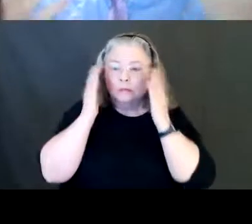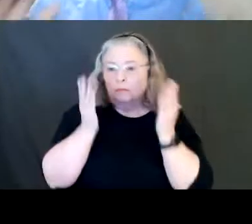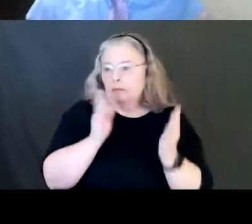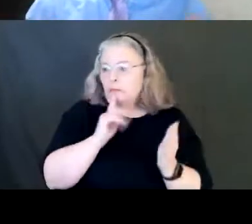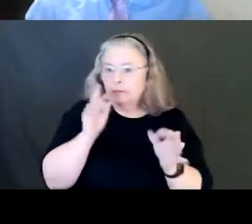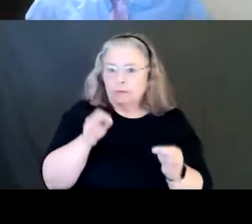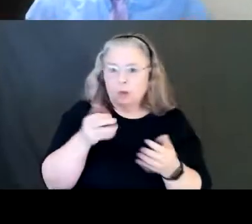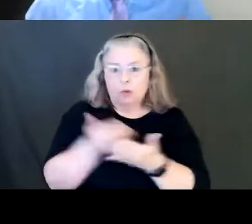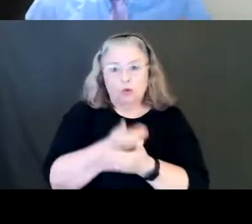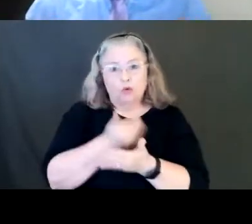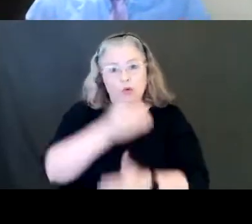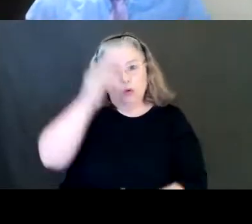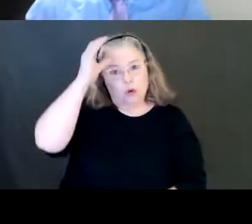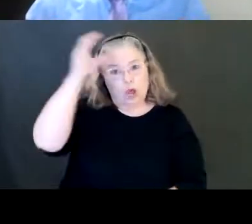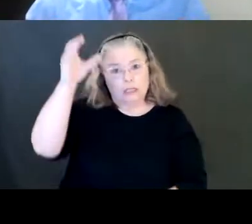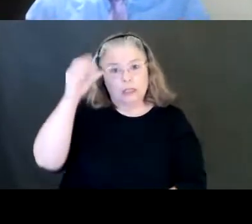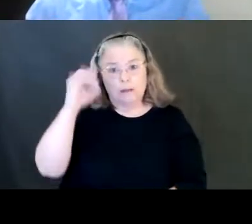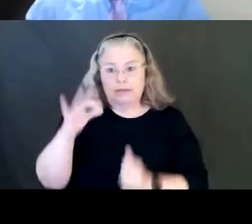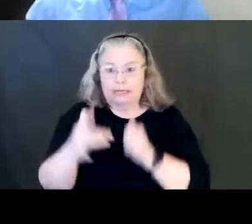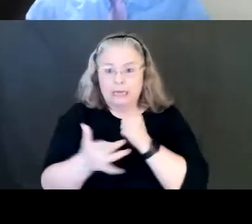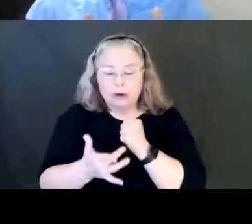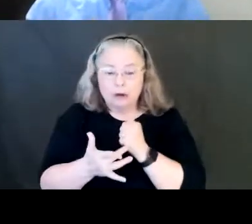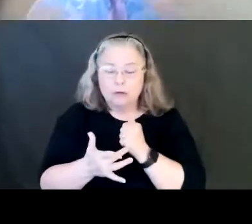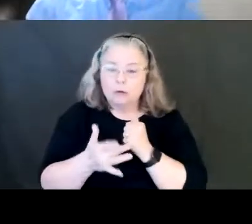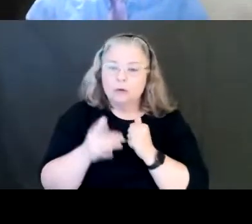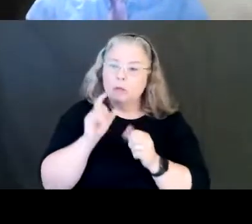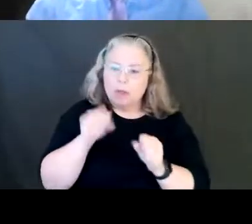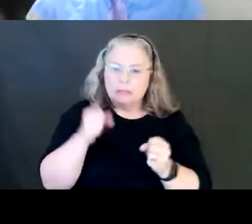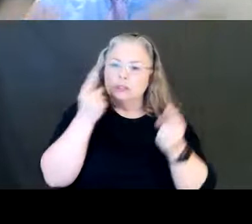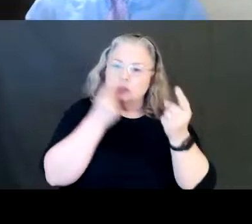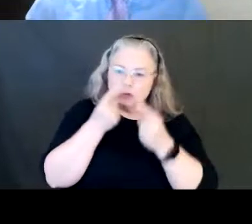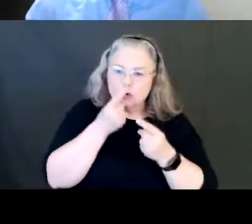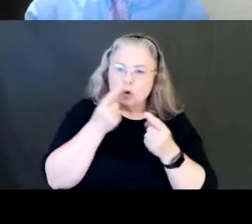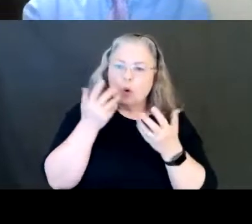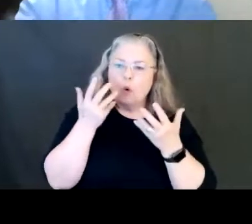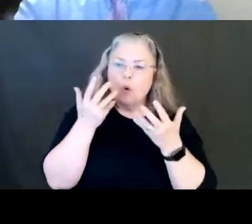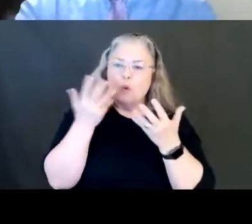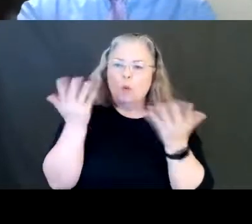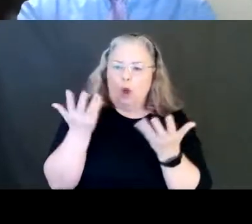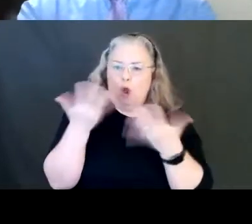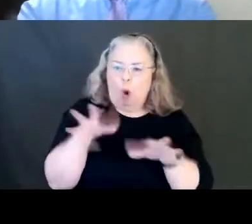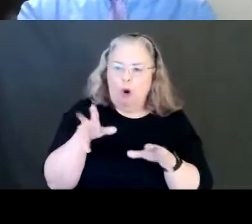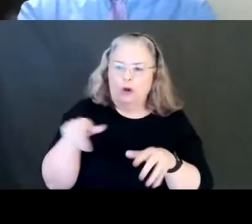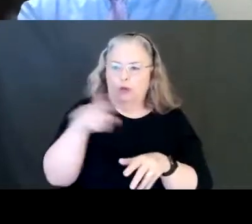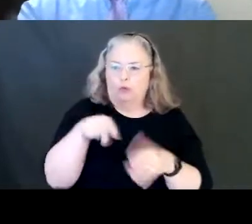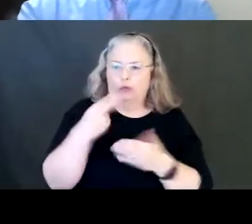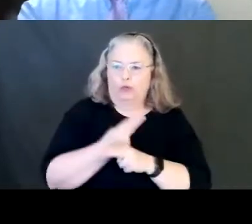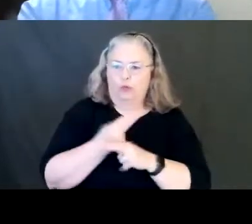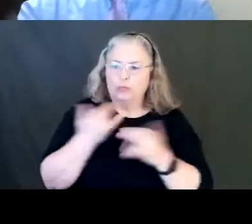new concept of technology, we need to consider what is already in existence.